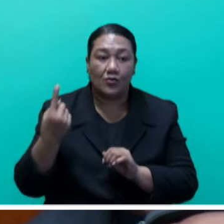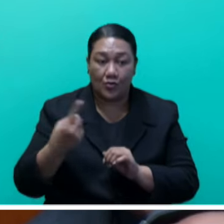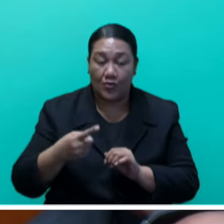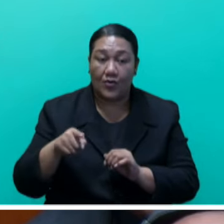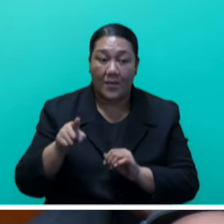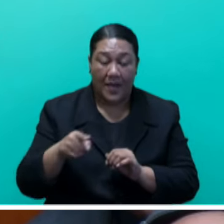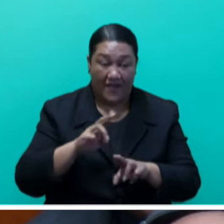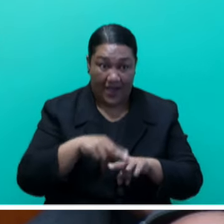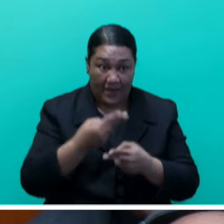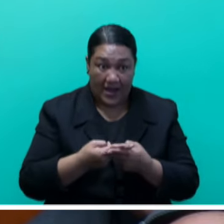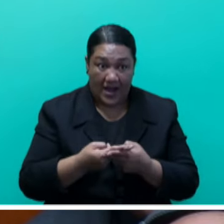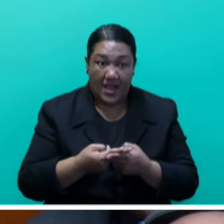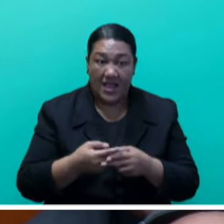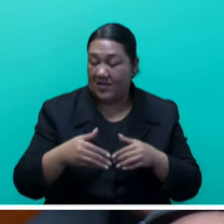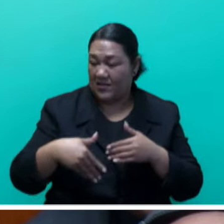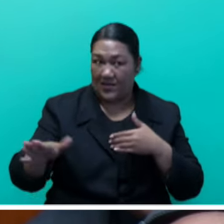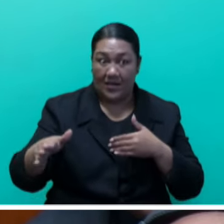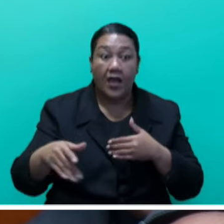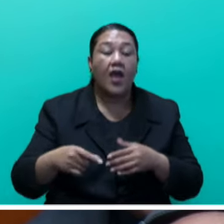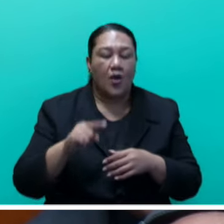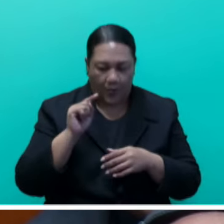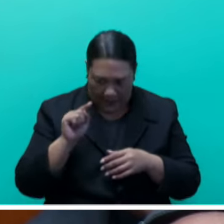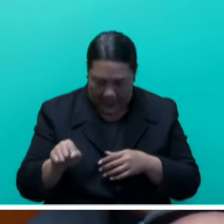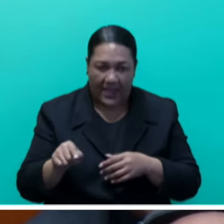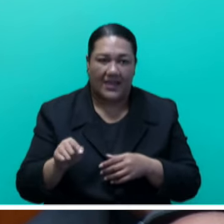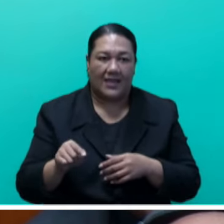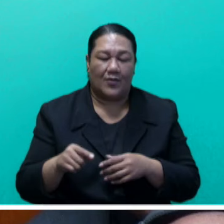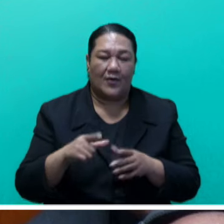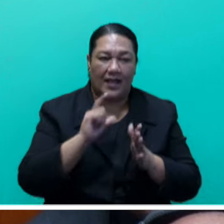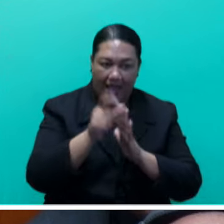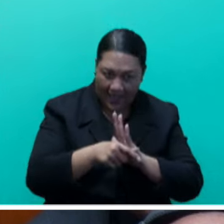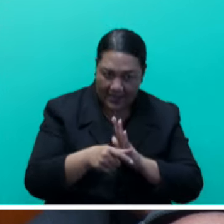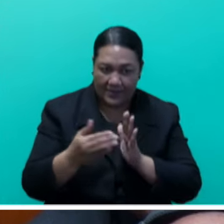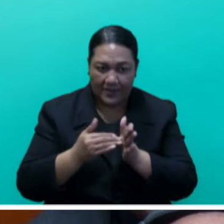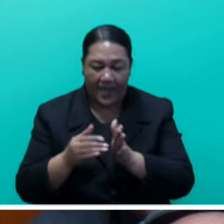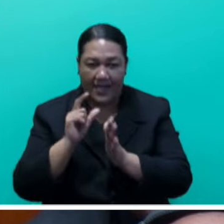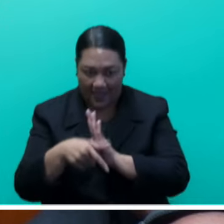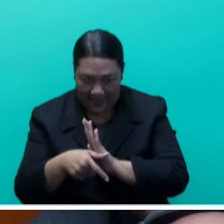basis. But having said that, Honourable Speaker, this government